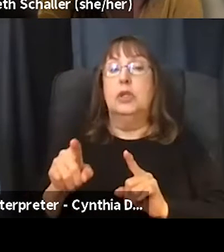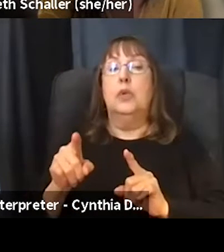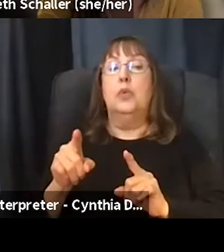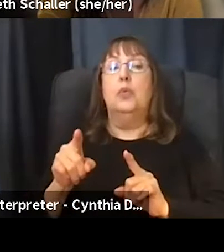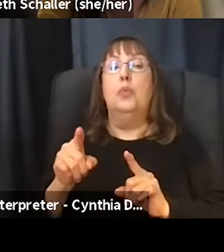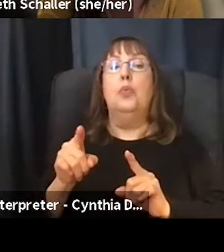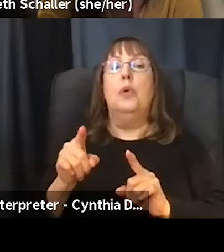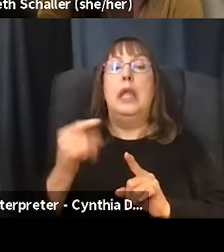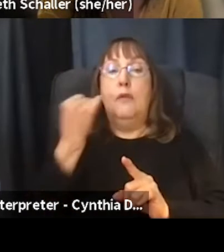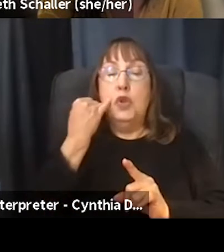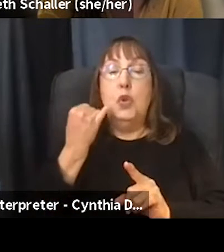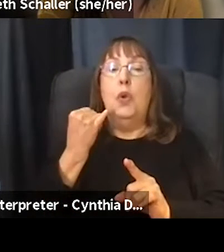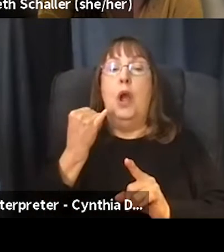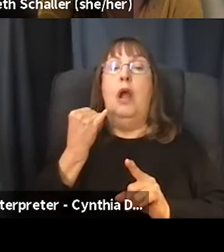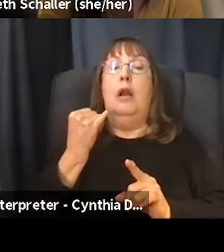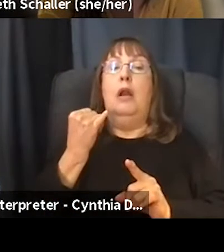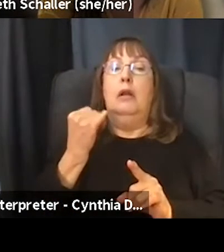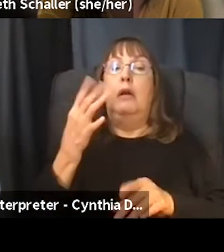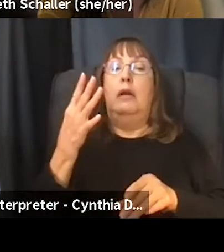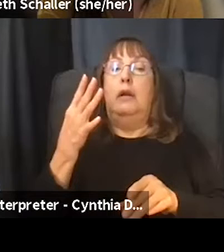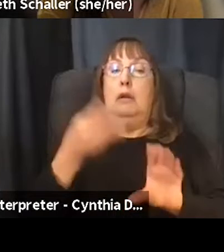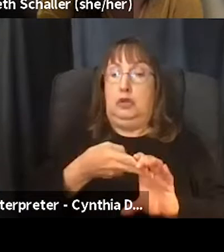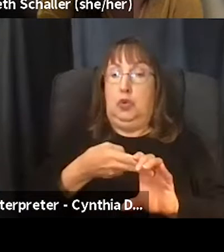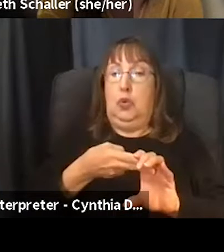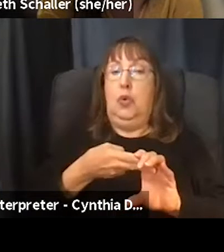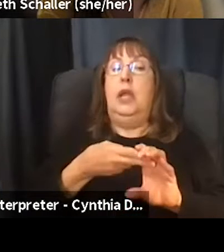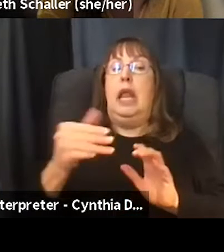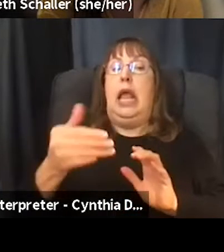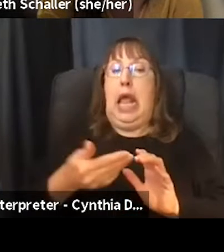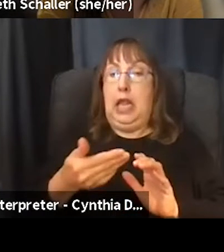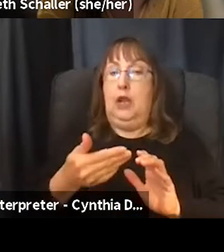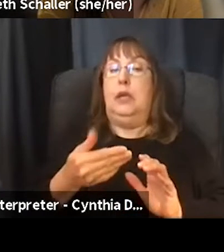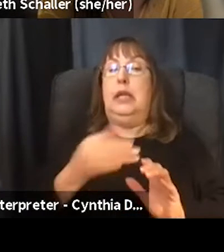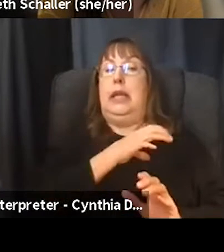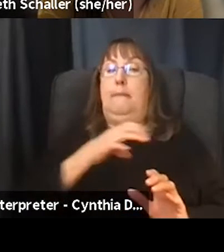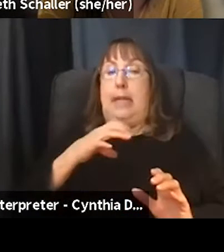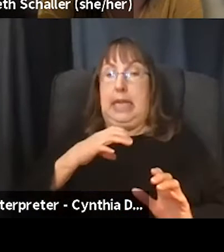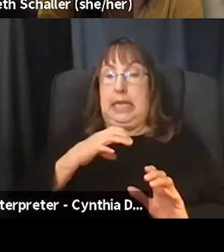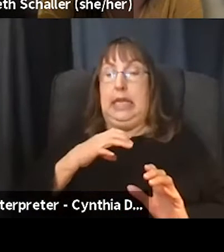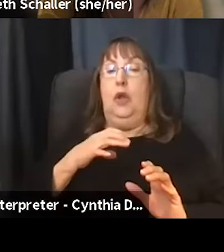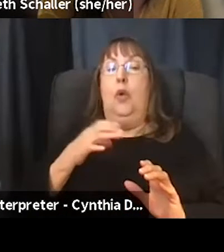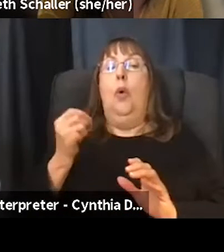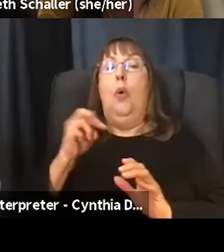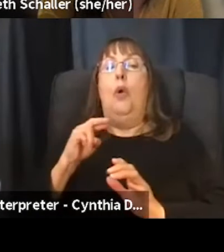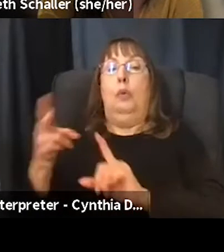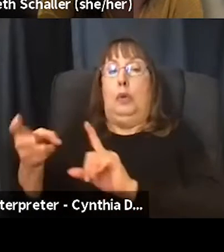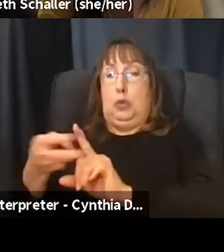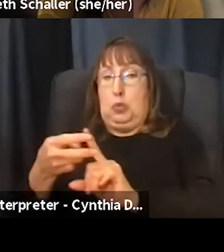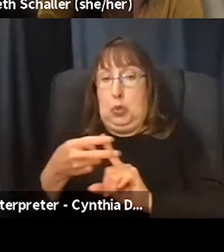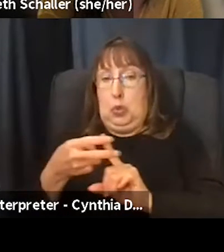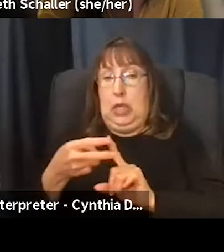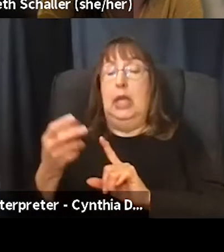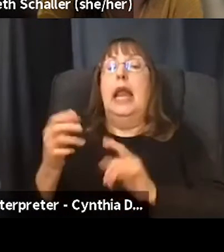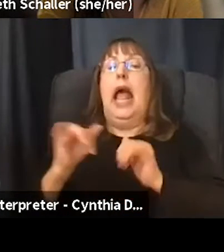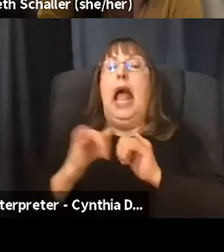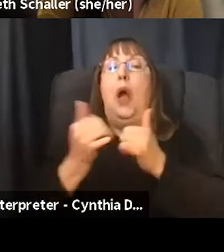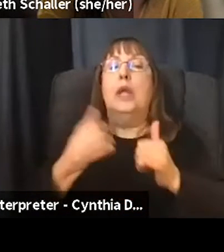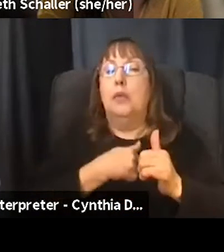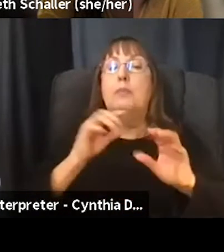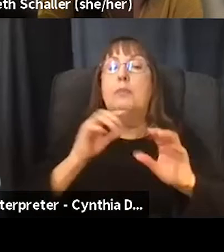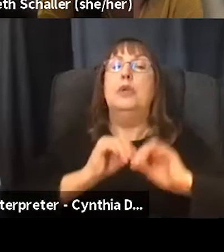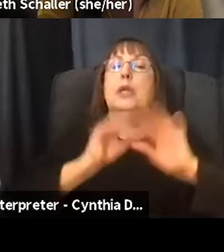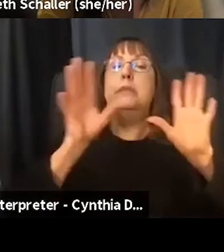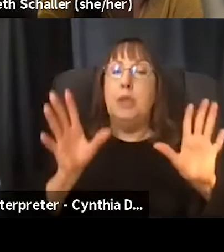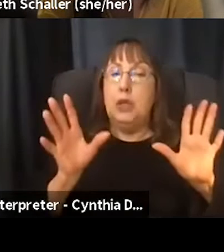hiring committee or recruiting for an employer, how can we best be transparent about the positives related to accessibility and